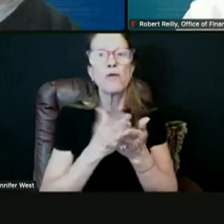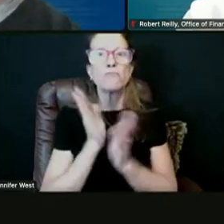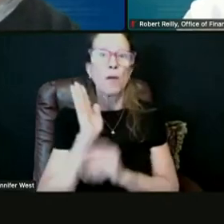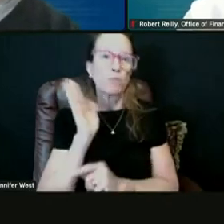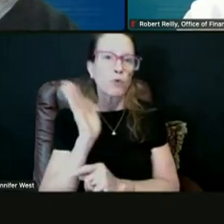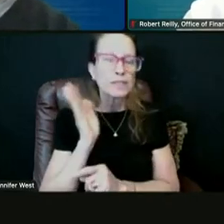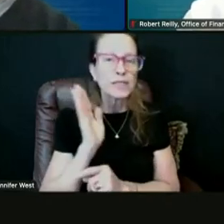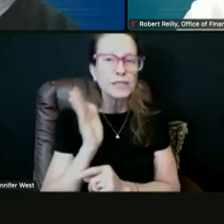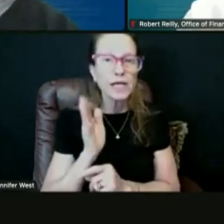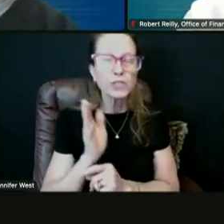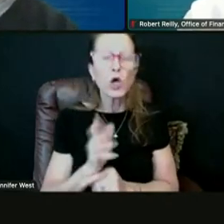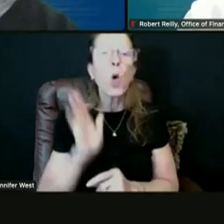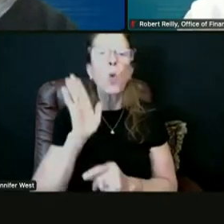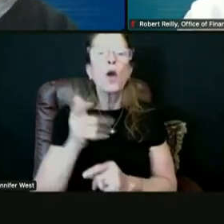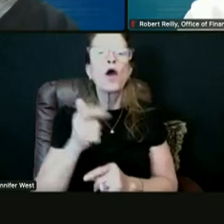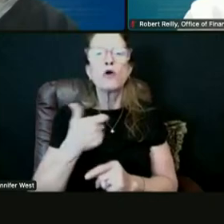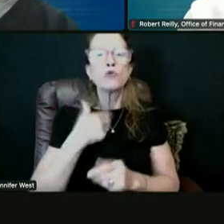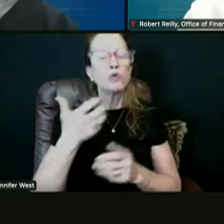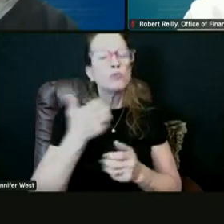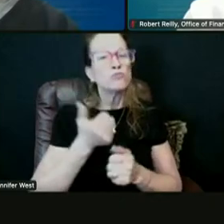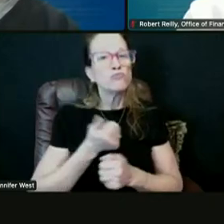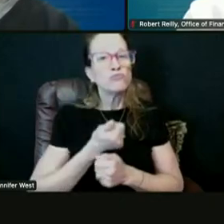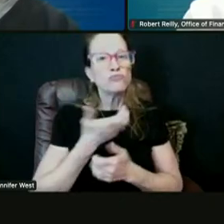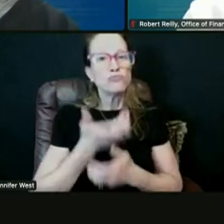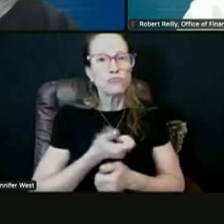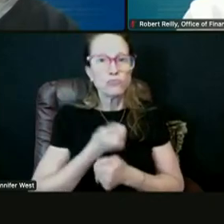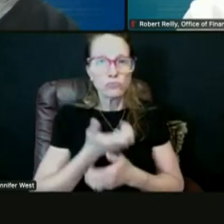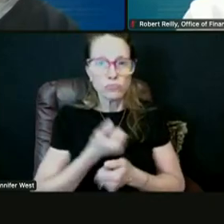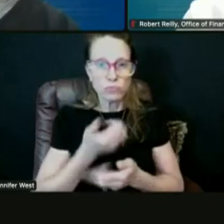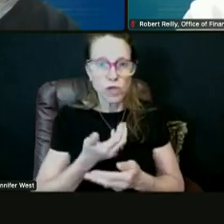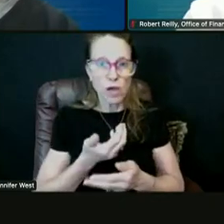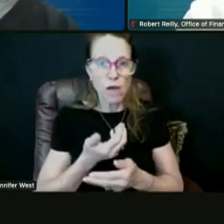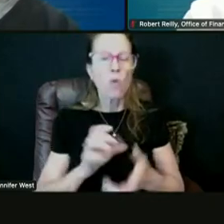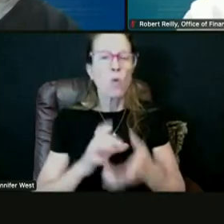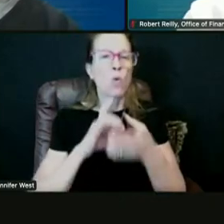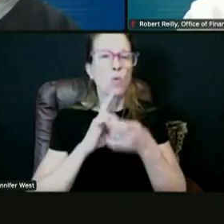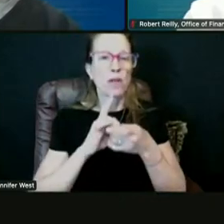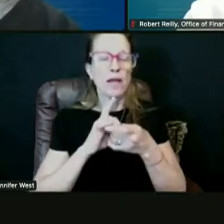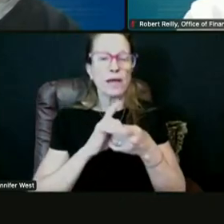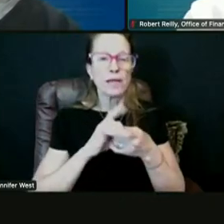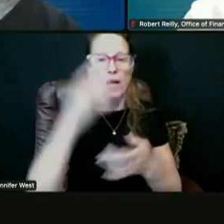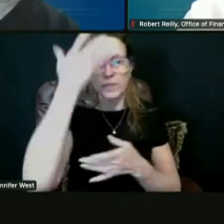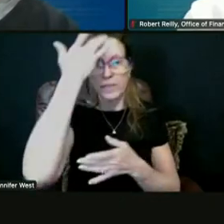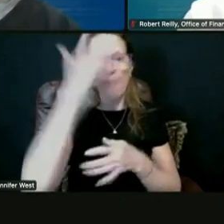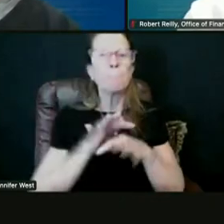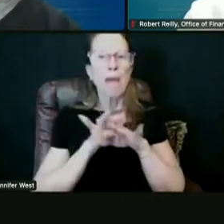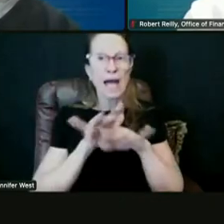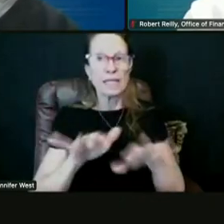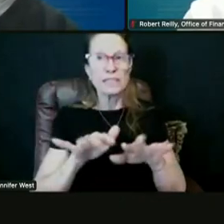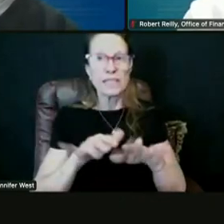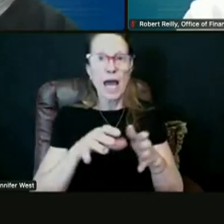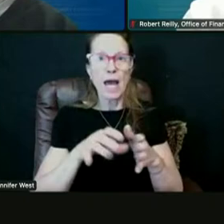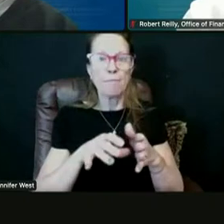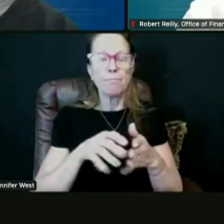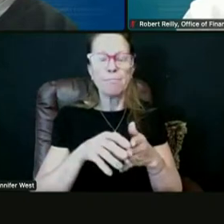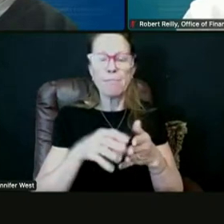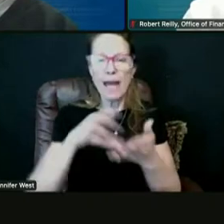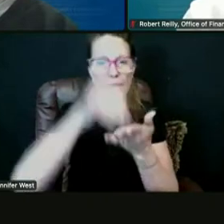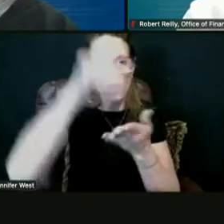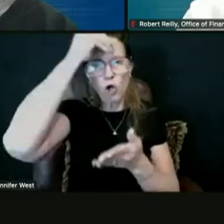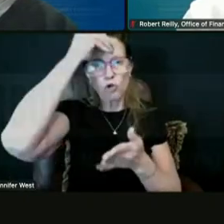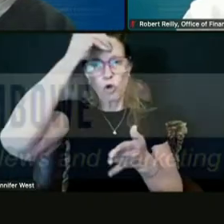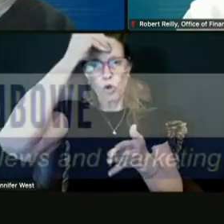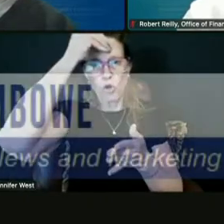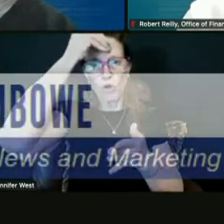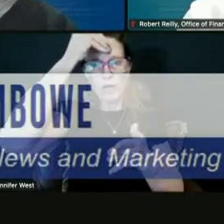you share in tonight's presentation about the pandemic learning loss and how we will address this in the